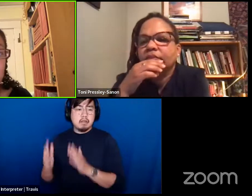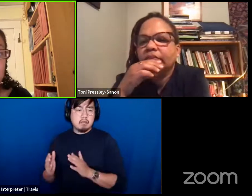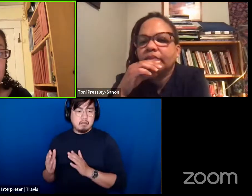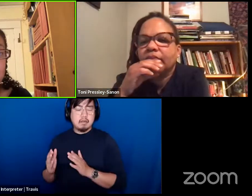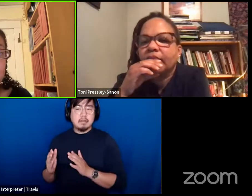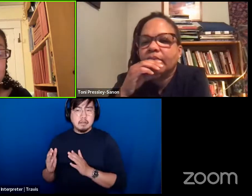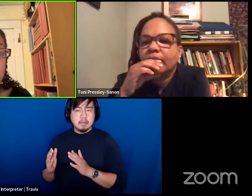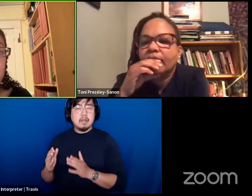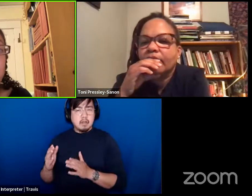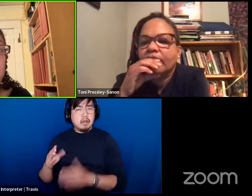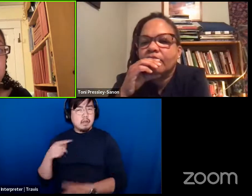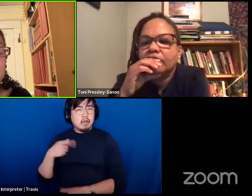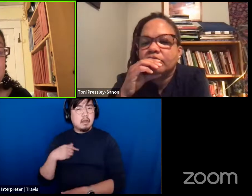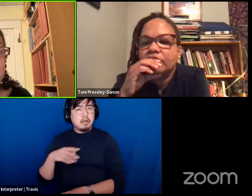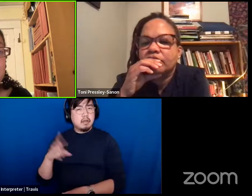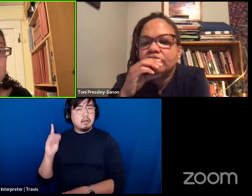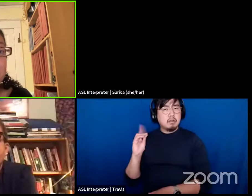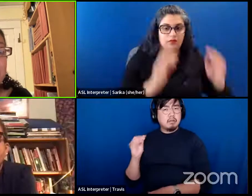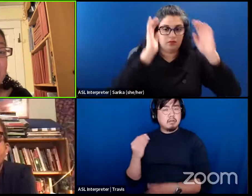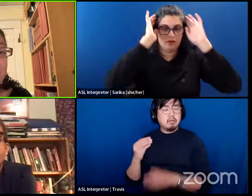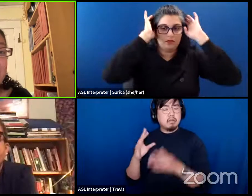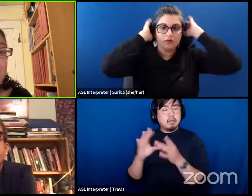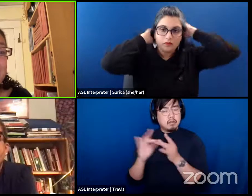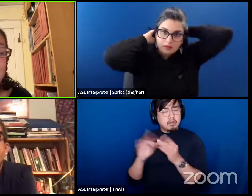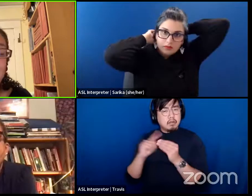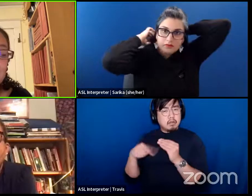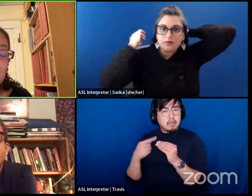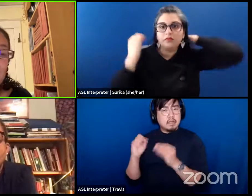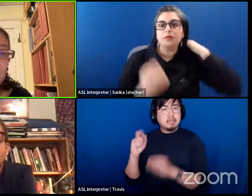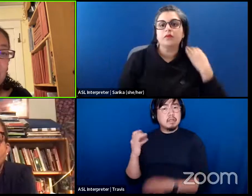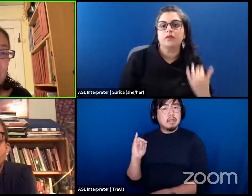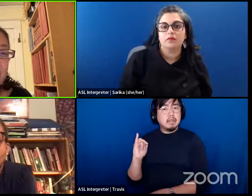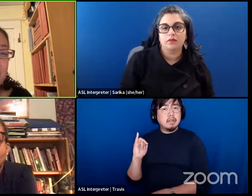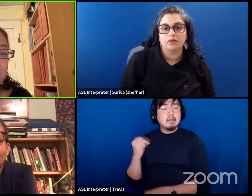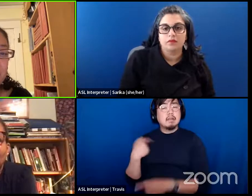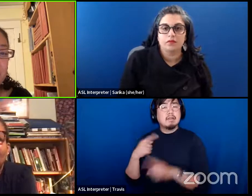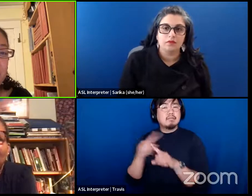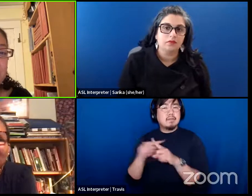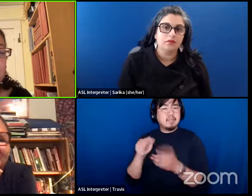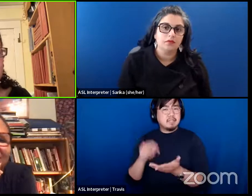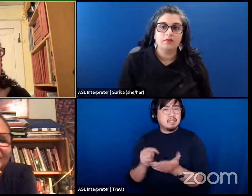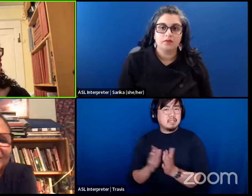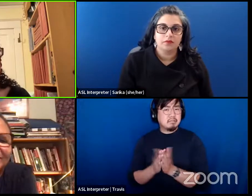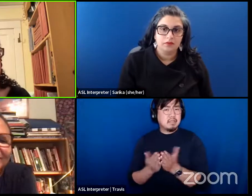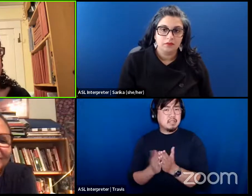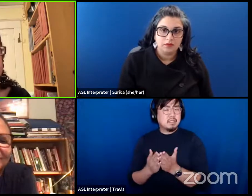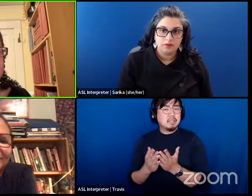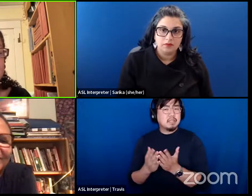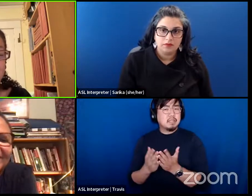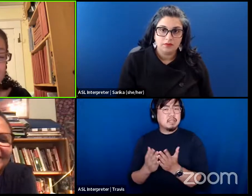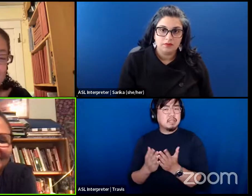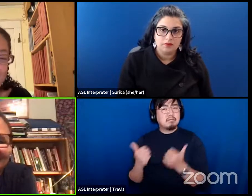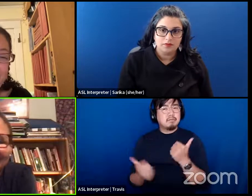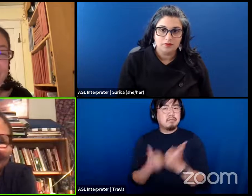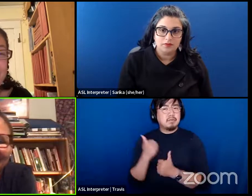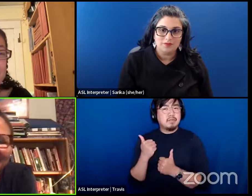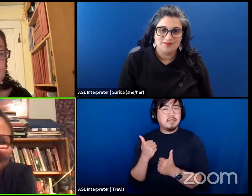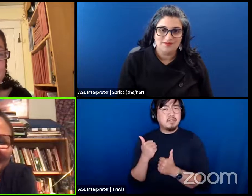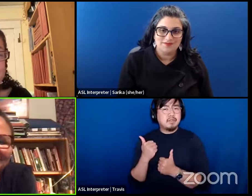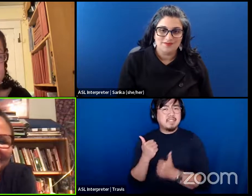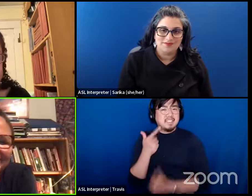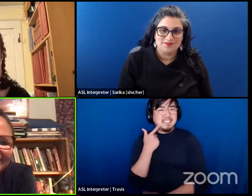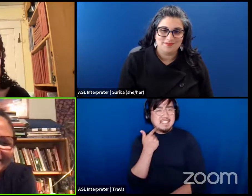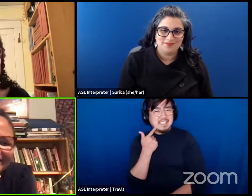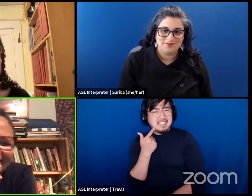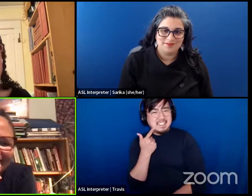about SGI a little bit, but this is a book that primarily, thank you for my next